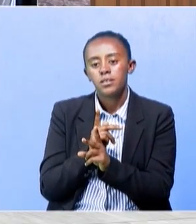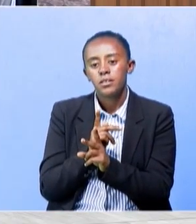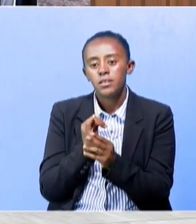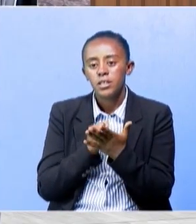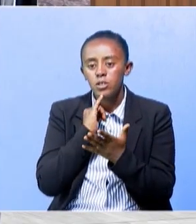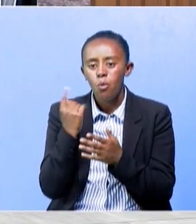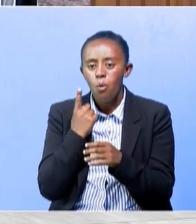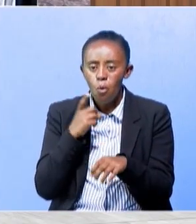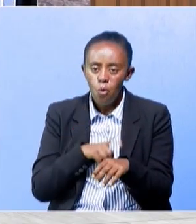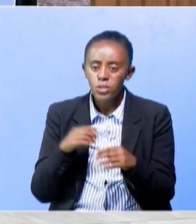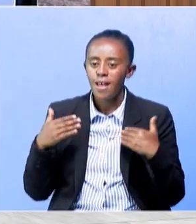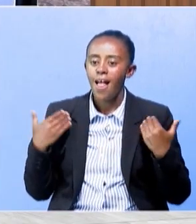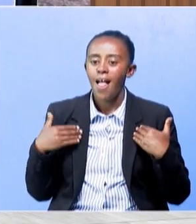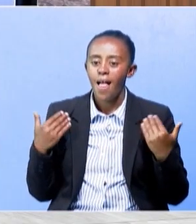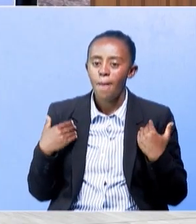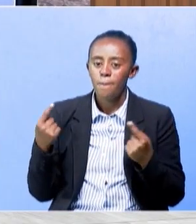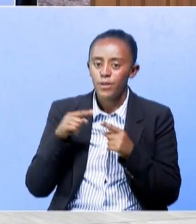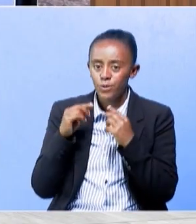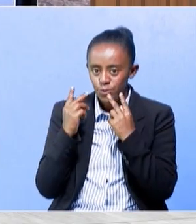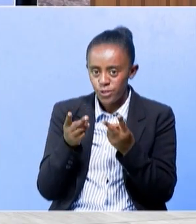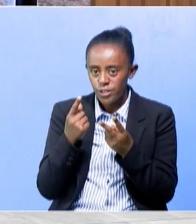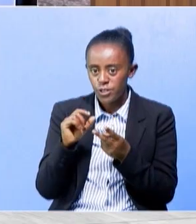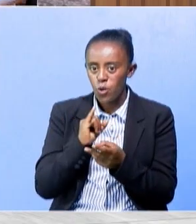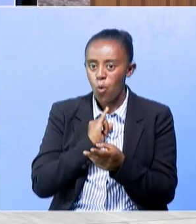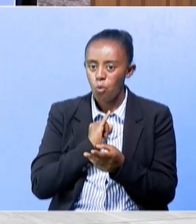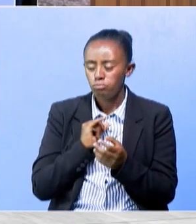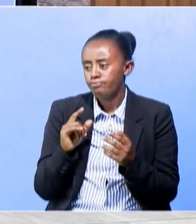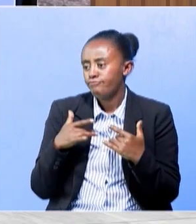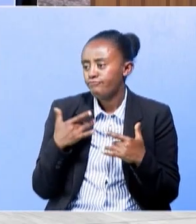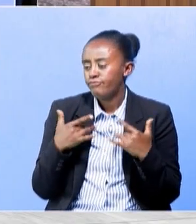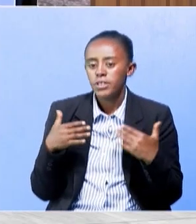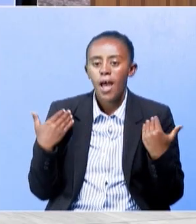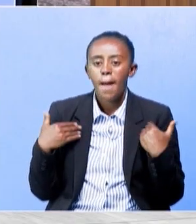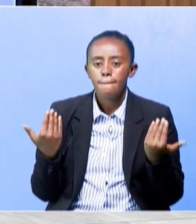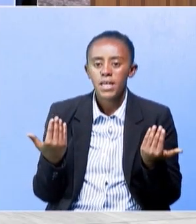It is always happy to see the owner, okay? They feel happy.